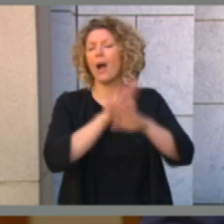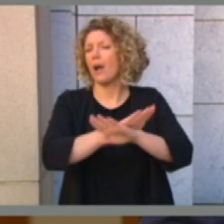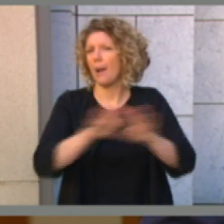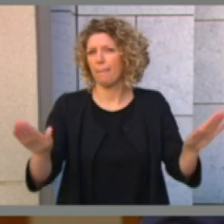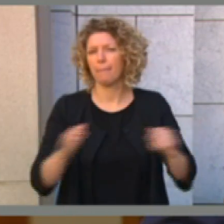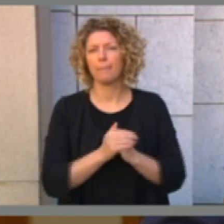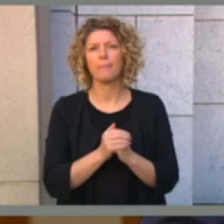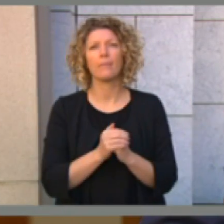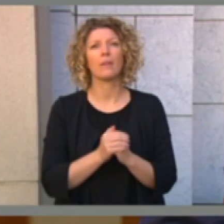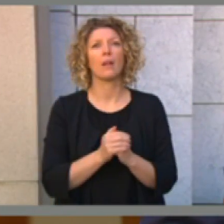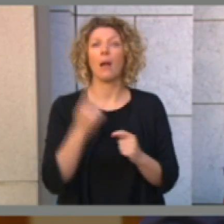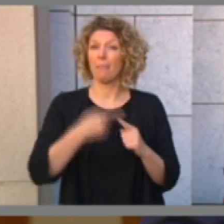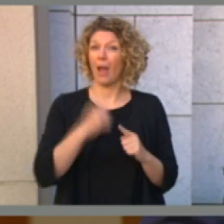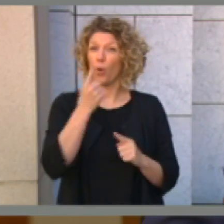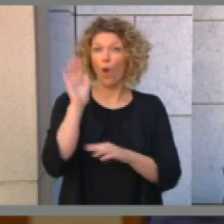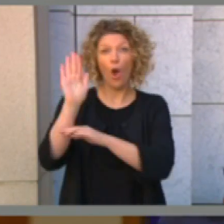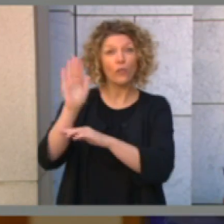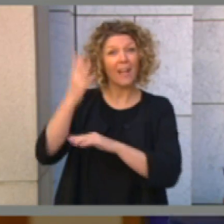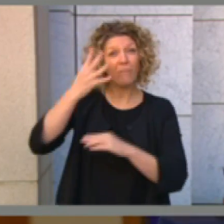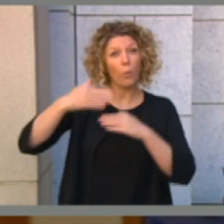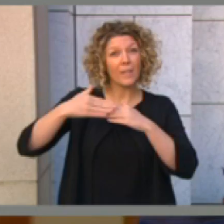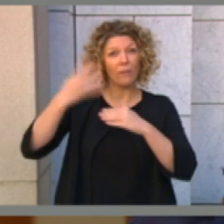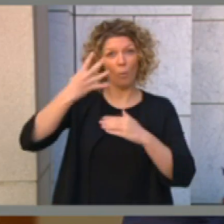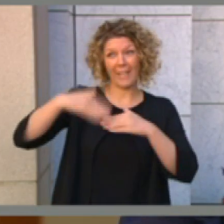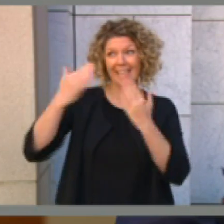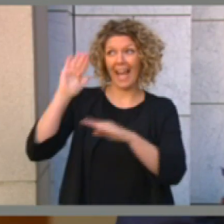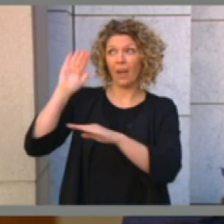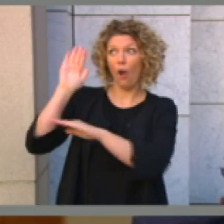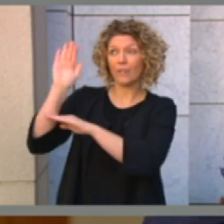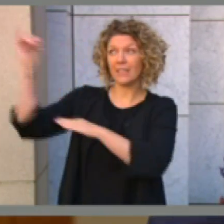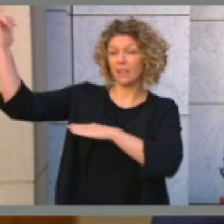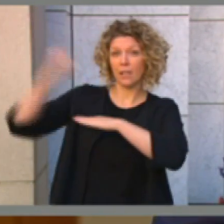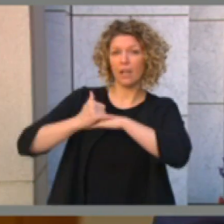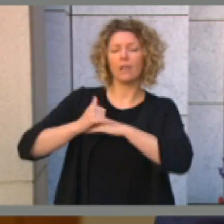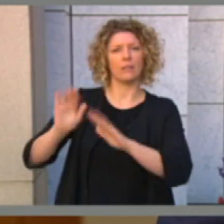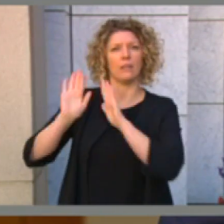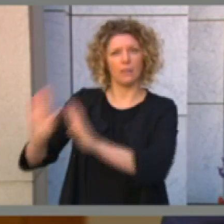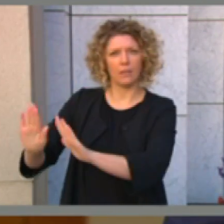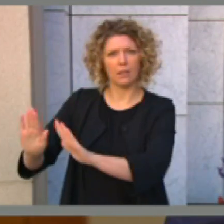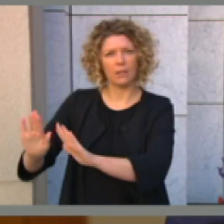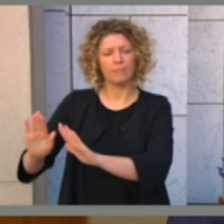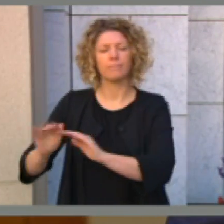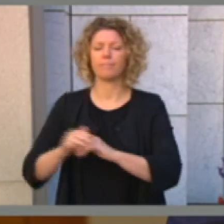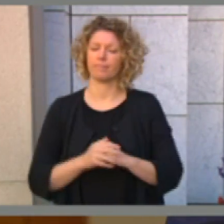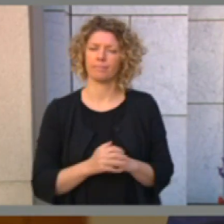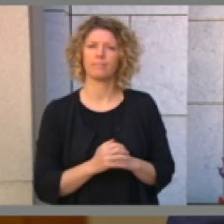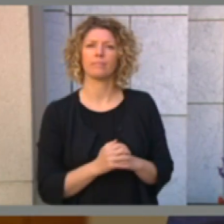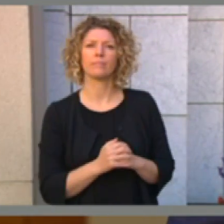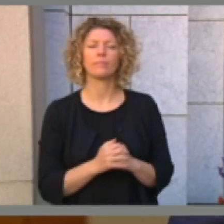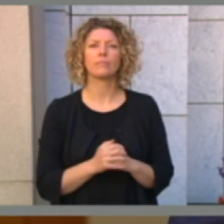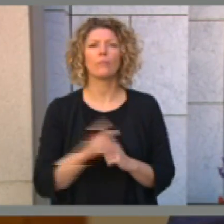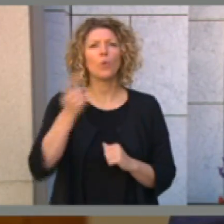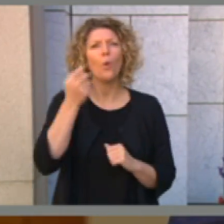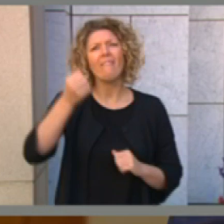last 14 days. Those who have been in contact with a confirmed case of COVID-19 in the last 14 days. Those with